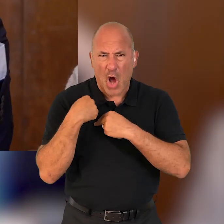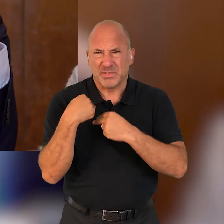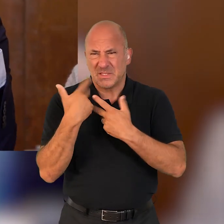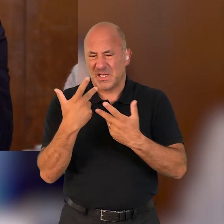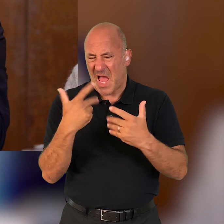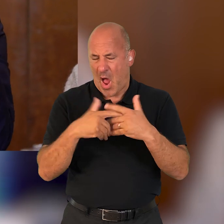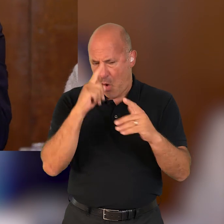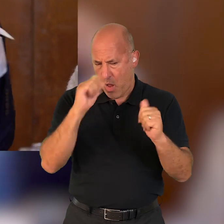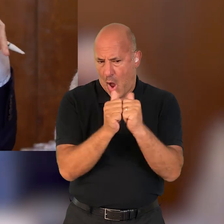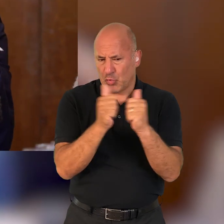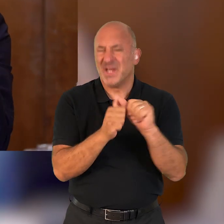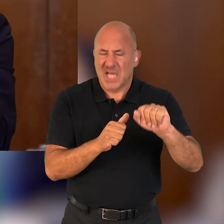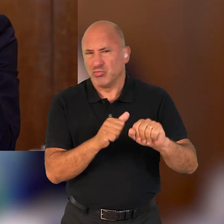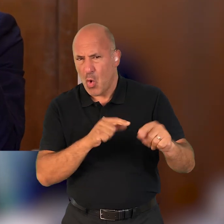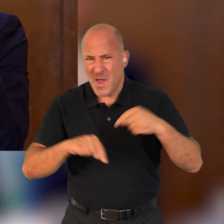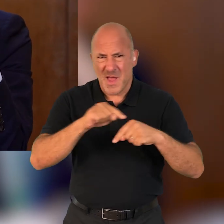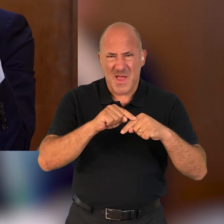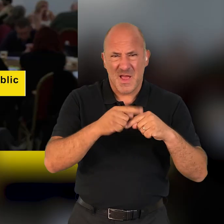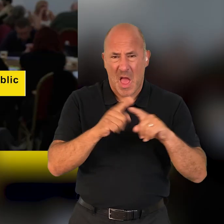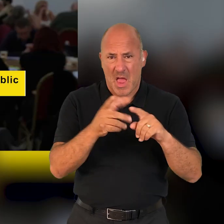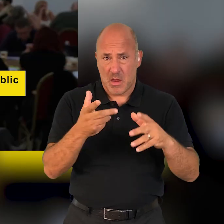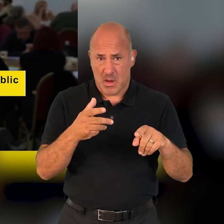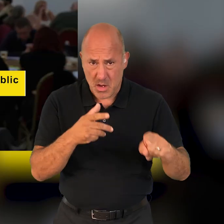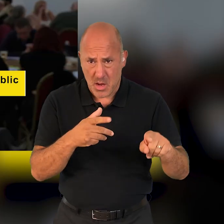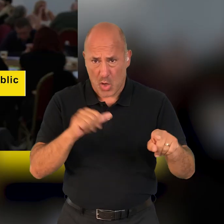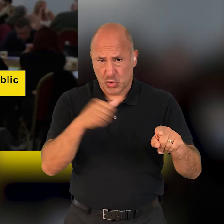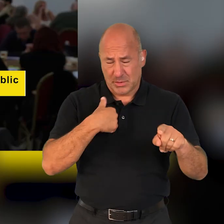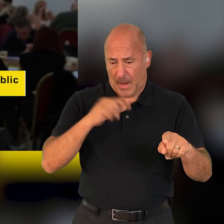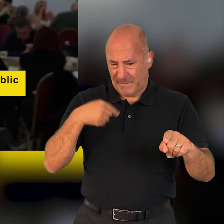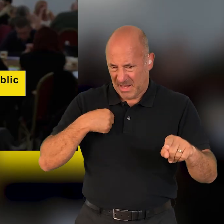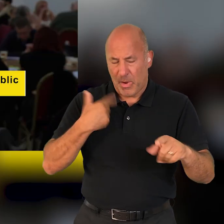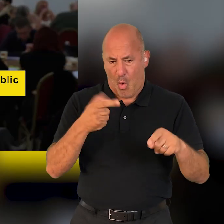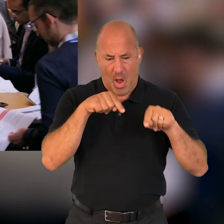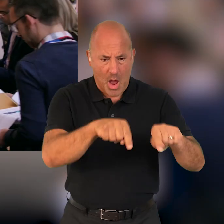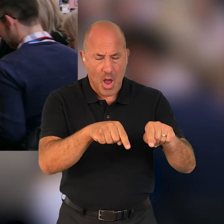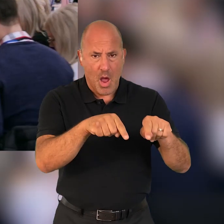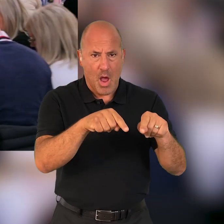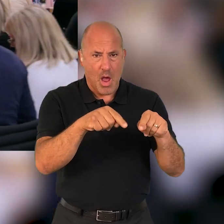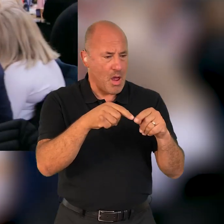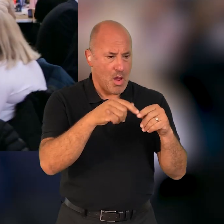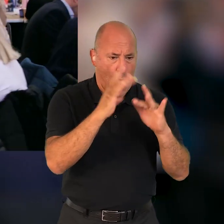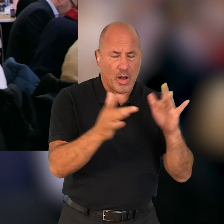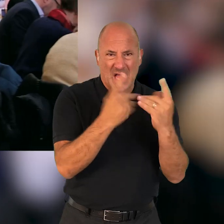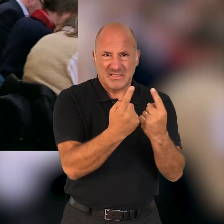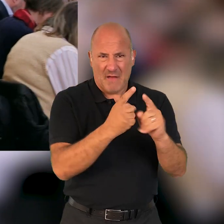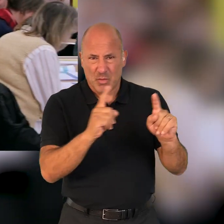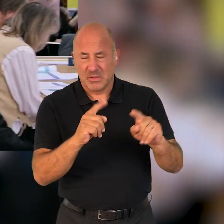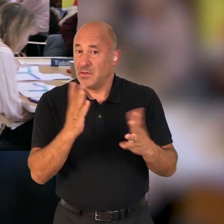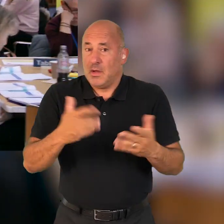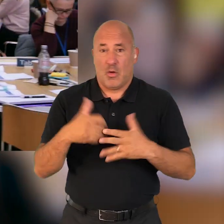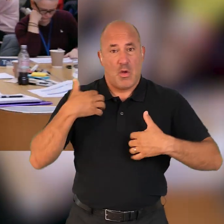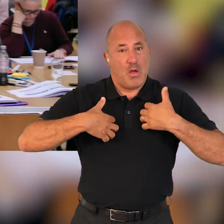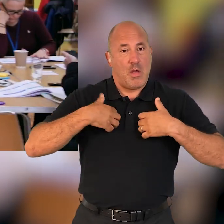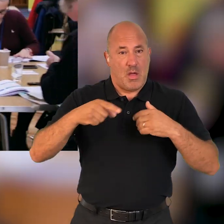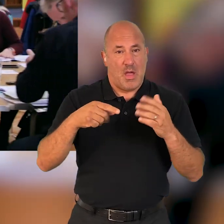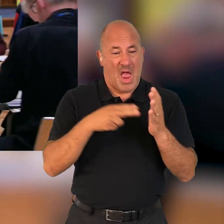questions raised based on accountability and decision making, at what point the AA makes a decision or whether it's a human being. I'm really excited to hopefully see